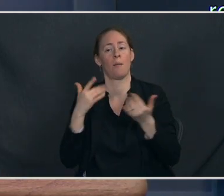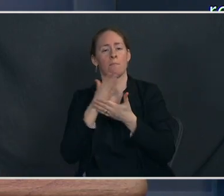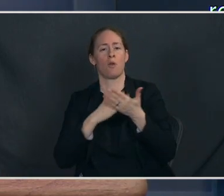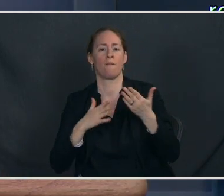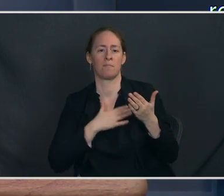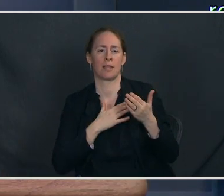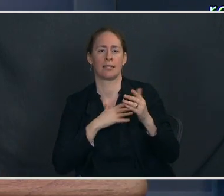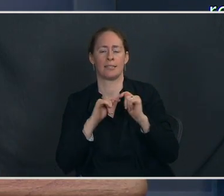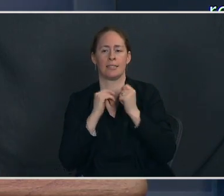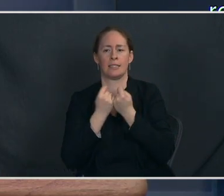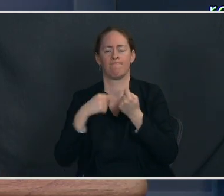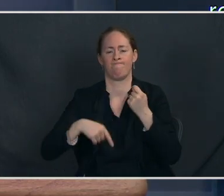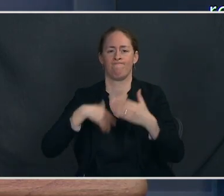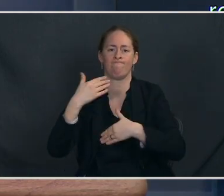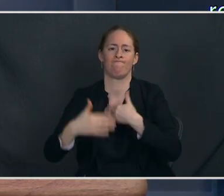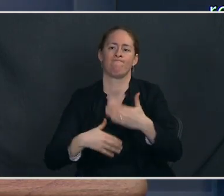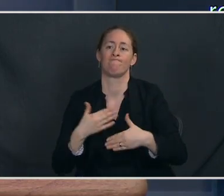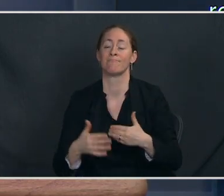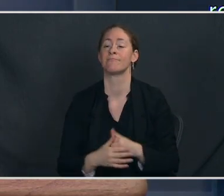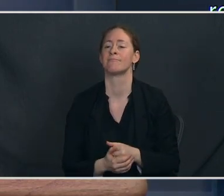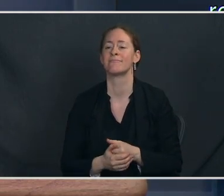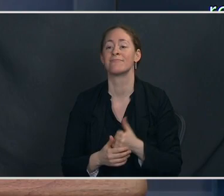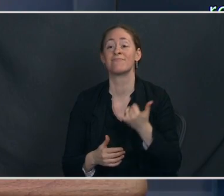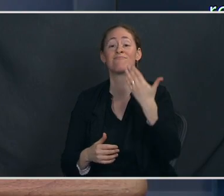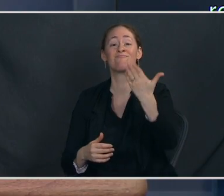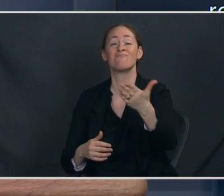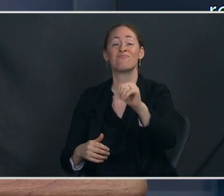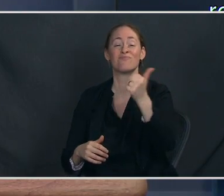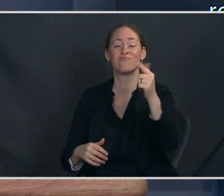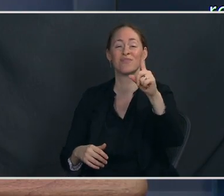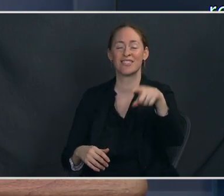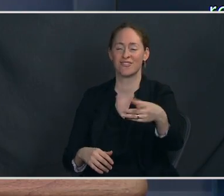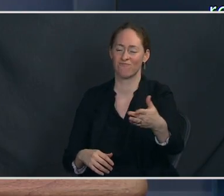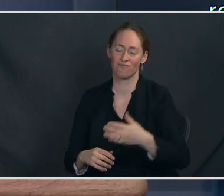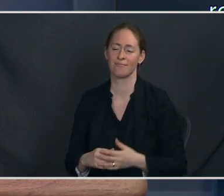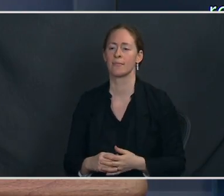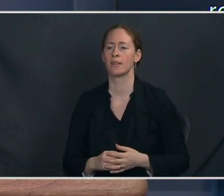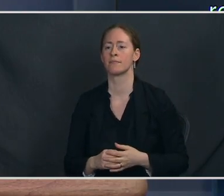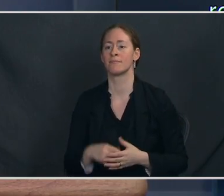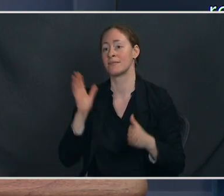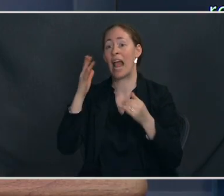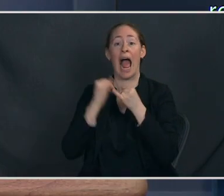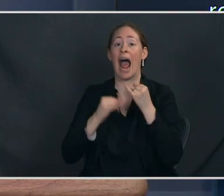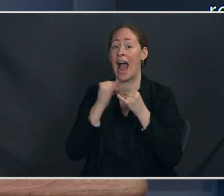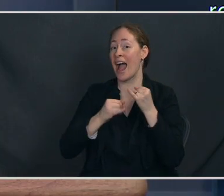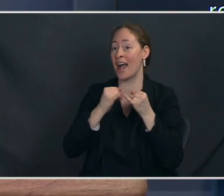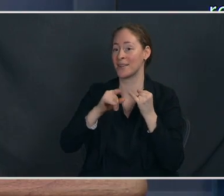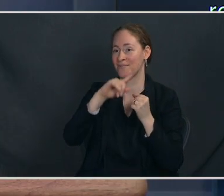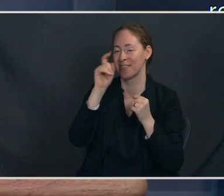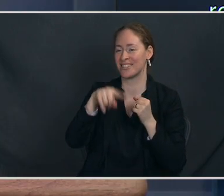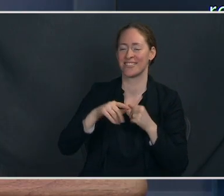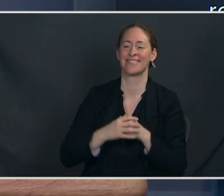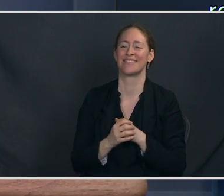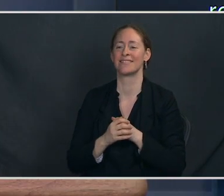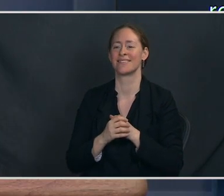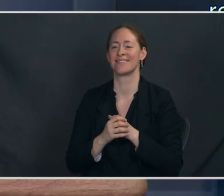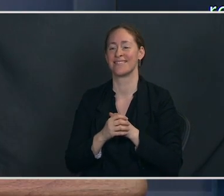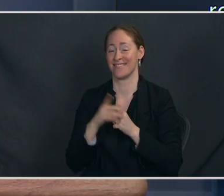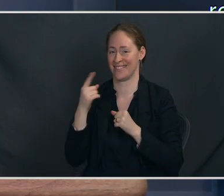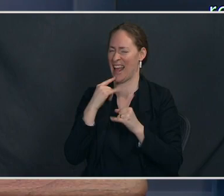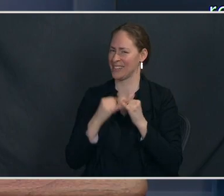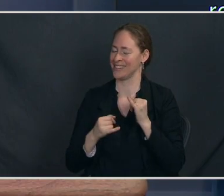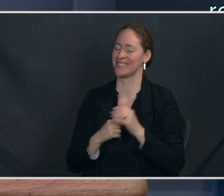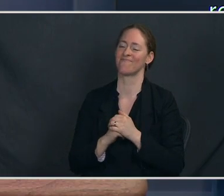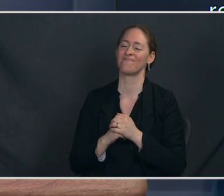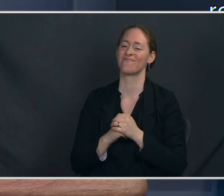issue. Okay, well, go ahead. Yeah. Last one, says Jonathan. Well, thank you very much. If I can ask